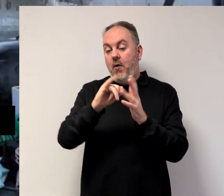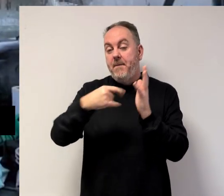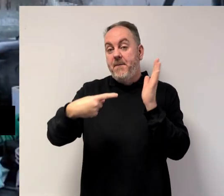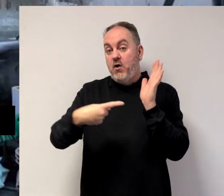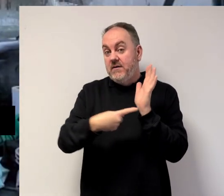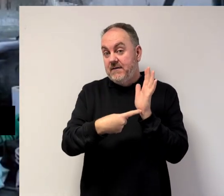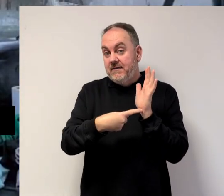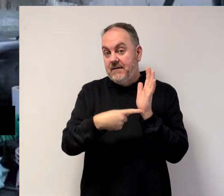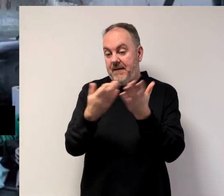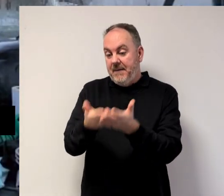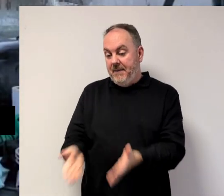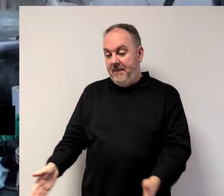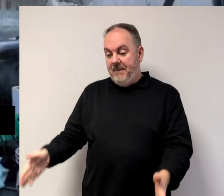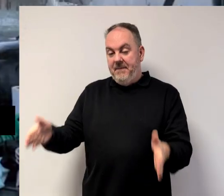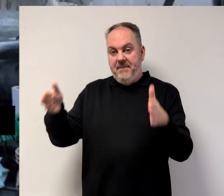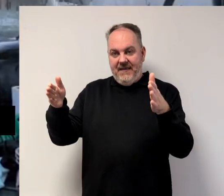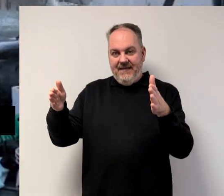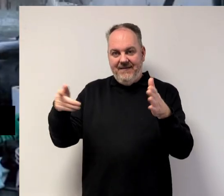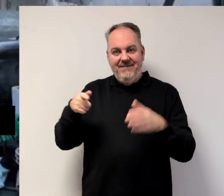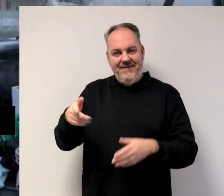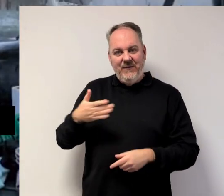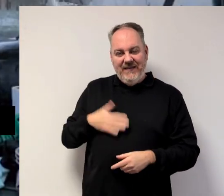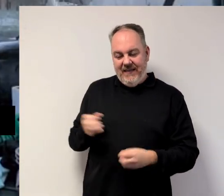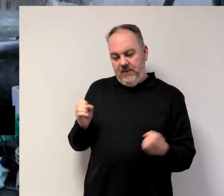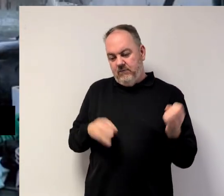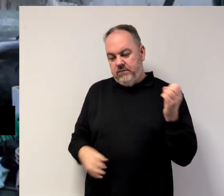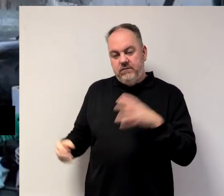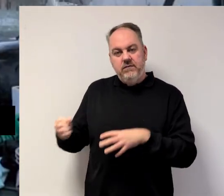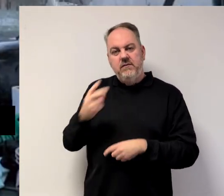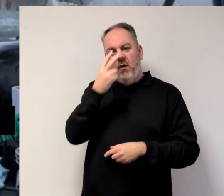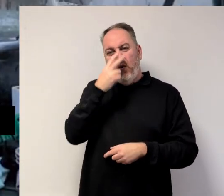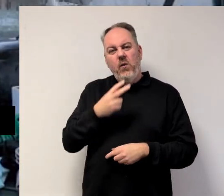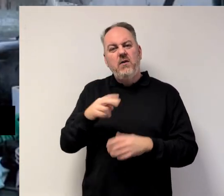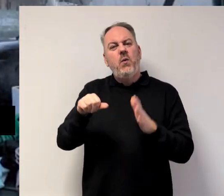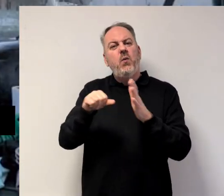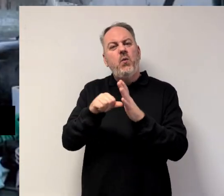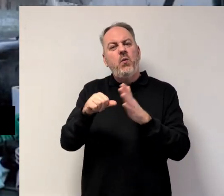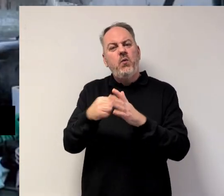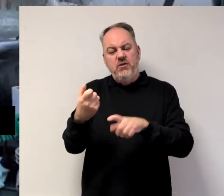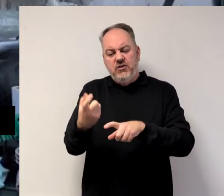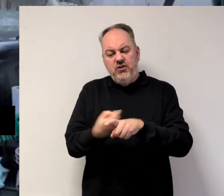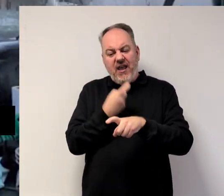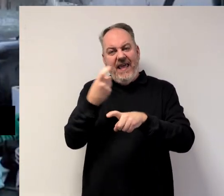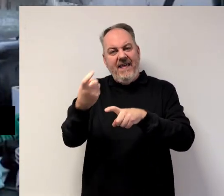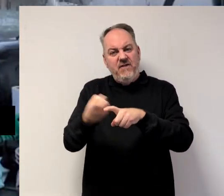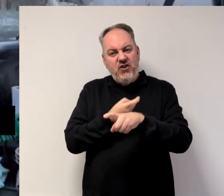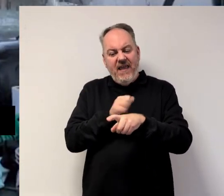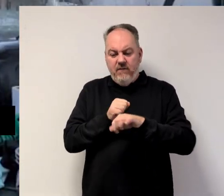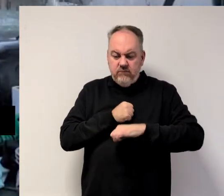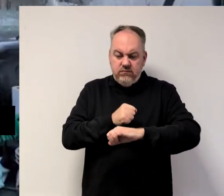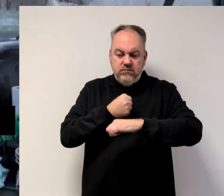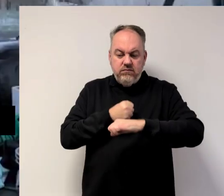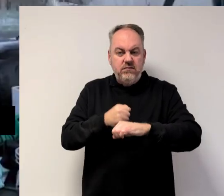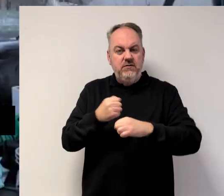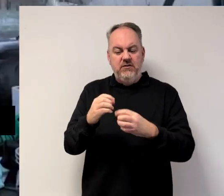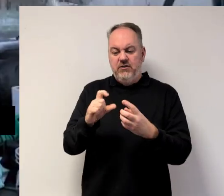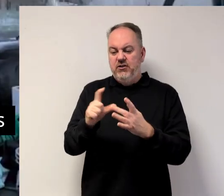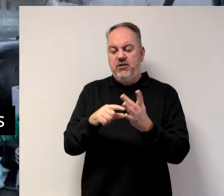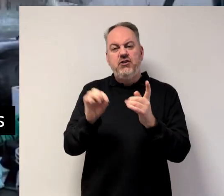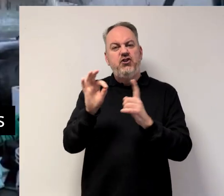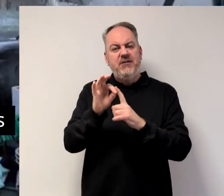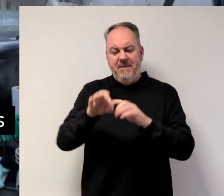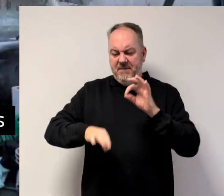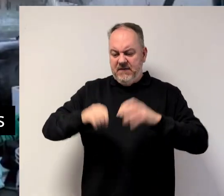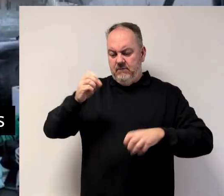a supply of wood chips, wood shavings, and we're very friendly with one of our local